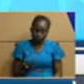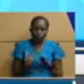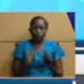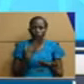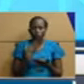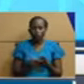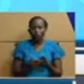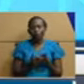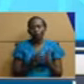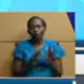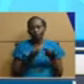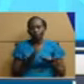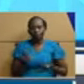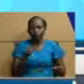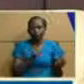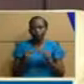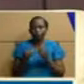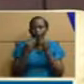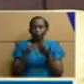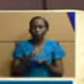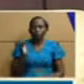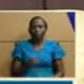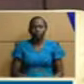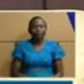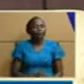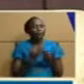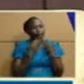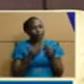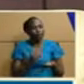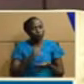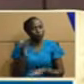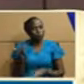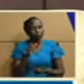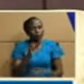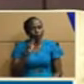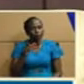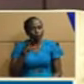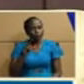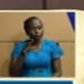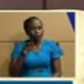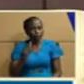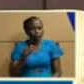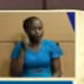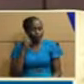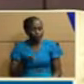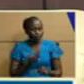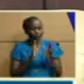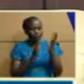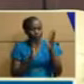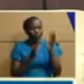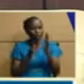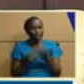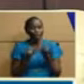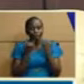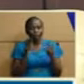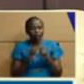fruitful deliberations. Thank you very much. Thank you very much, Salima. In normal times, we would have given you a round of applause. I would have asked that we